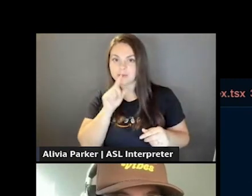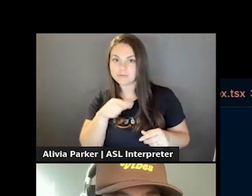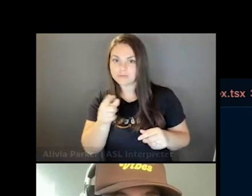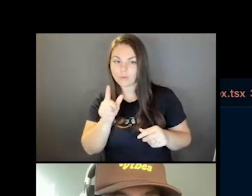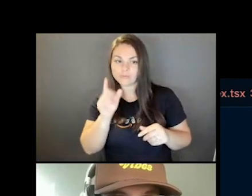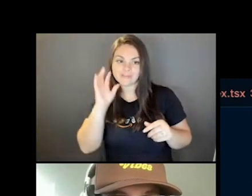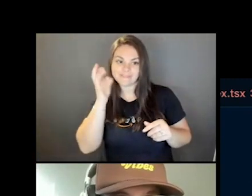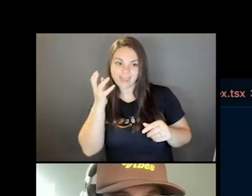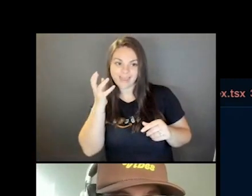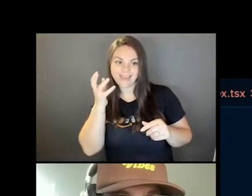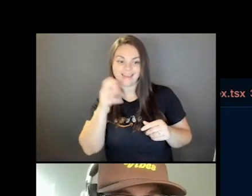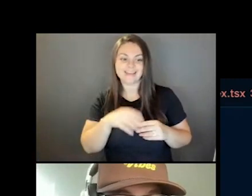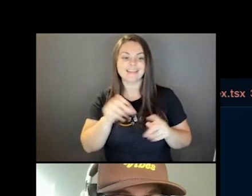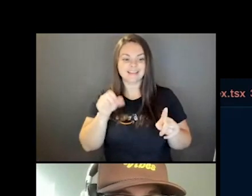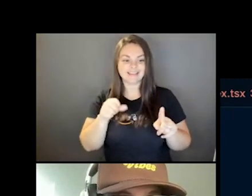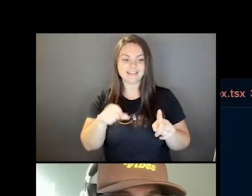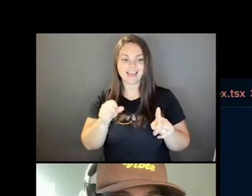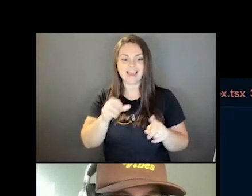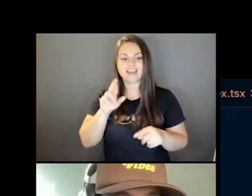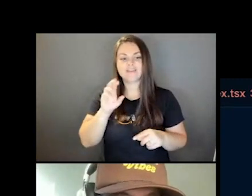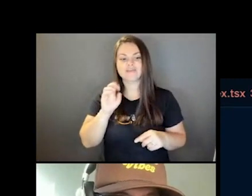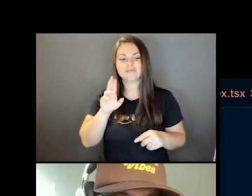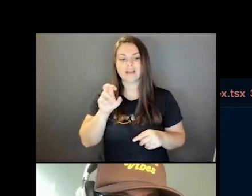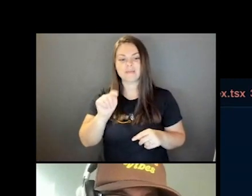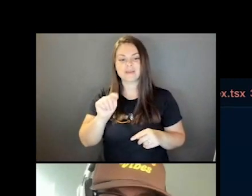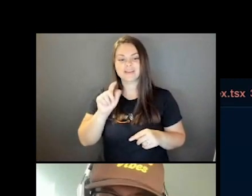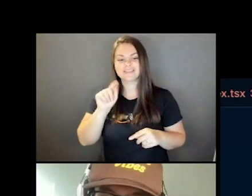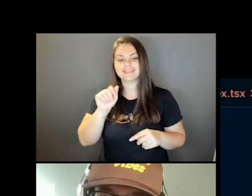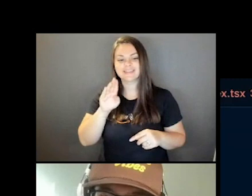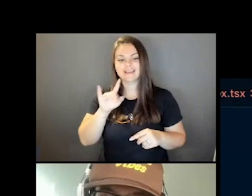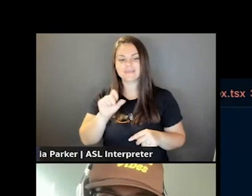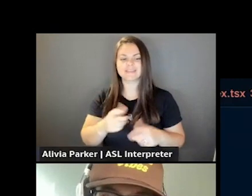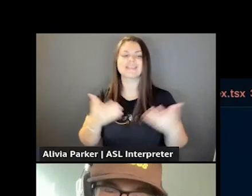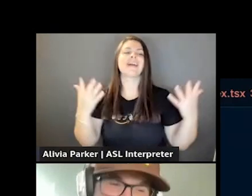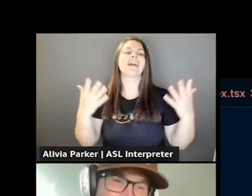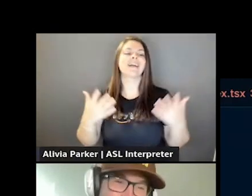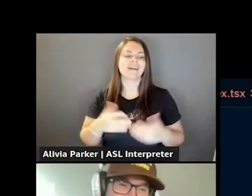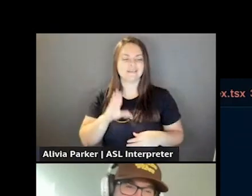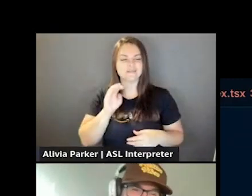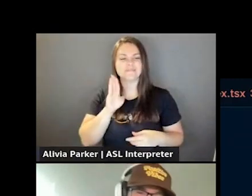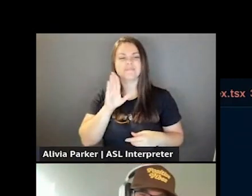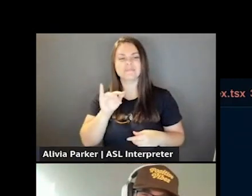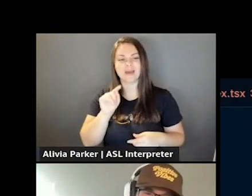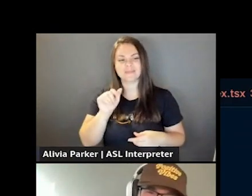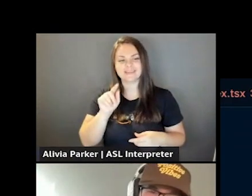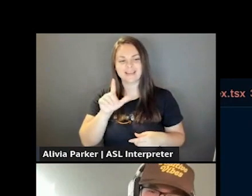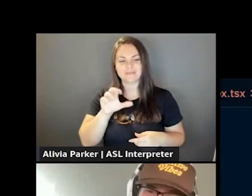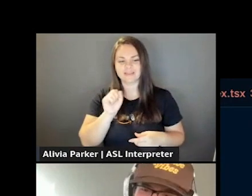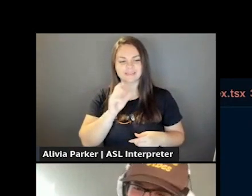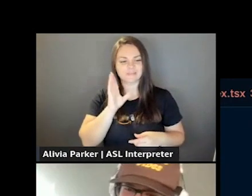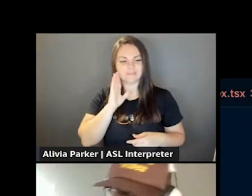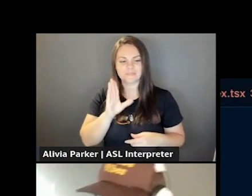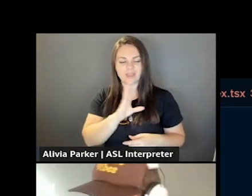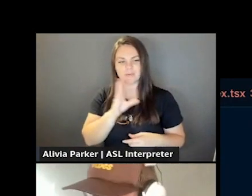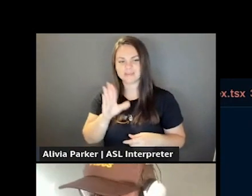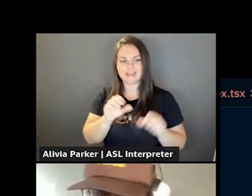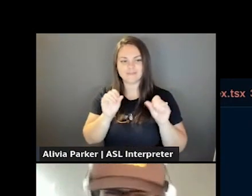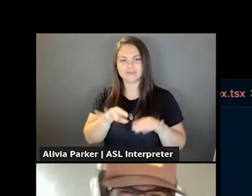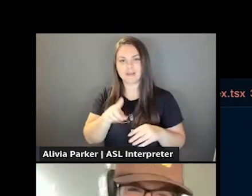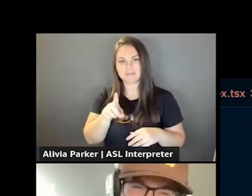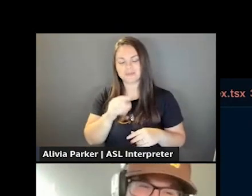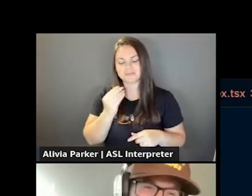some fans? Yeah, you got a fan. Robert Tables. Oh, Bobby Tables. Yeah. I will never drop you. So.